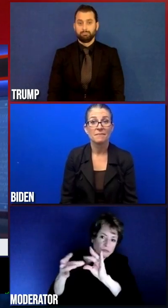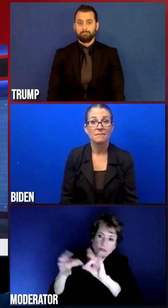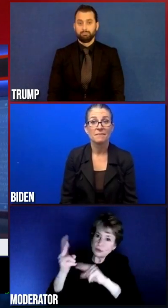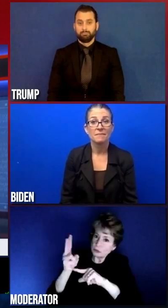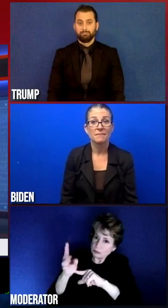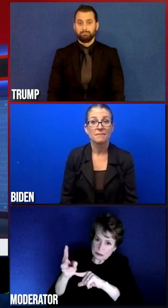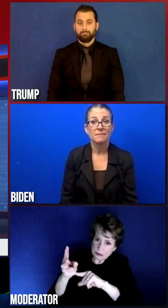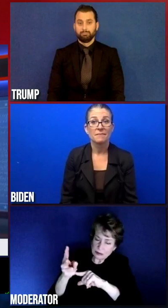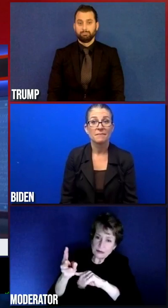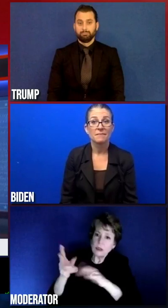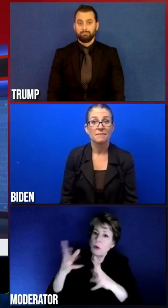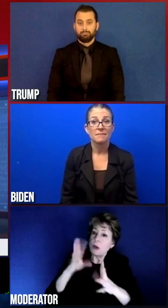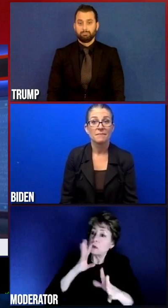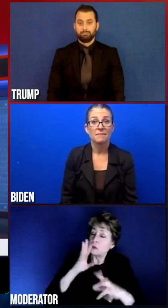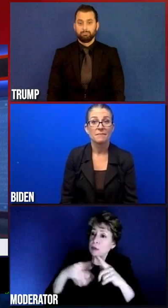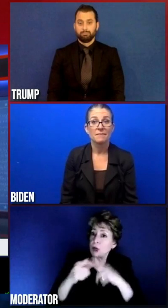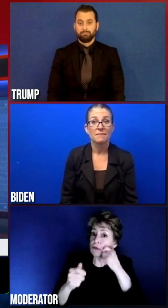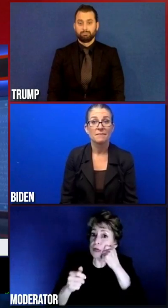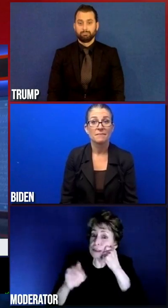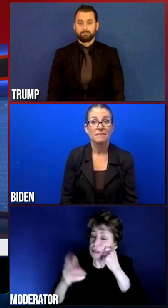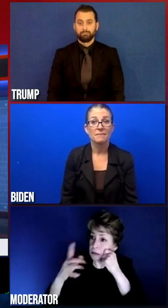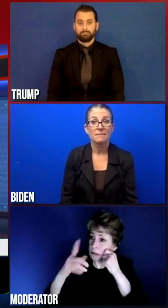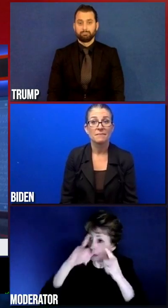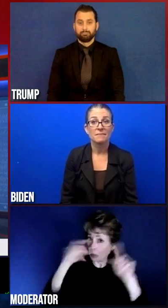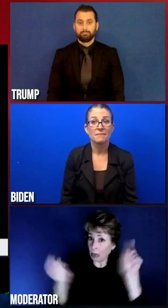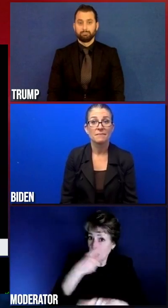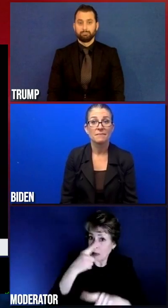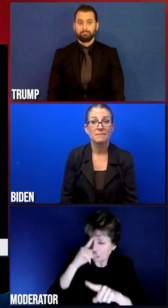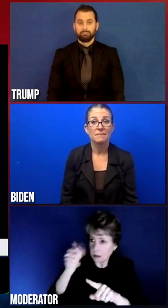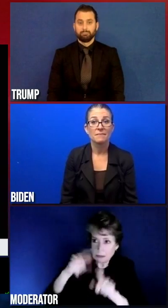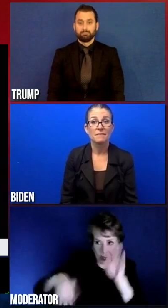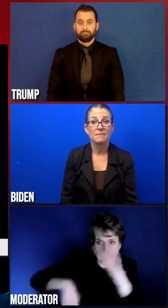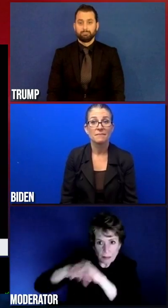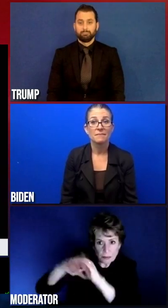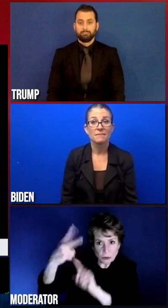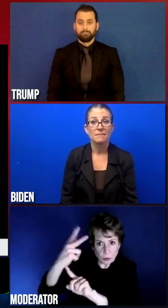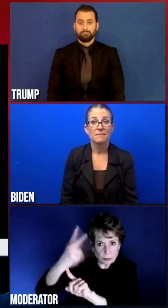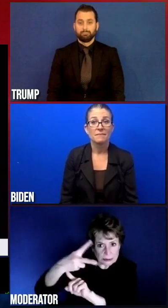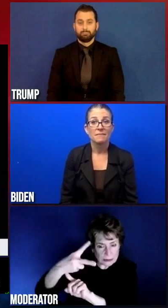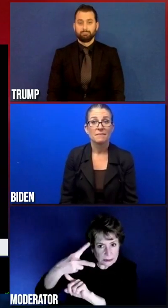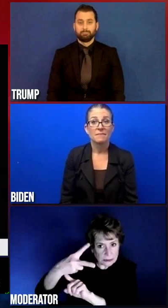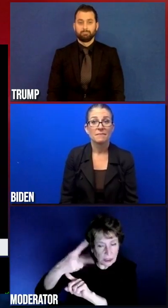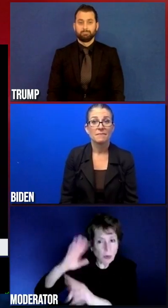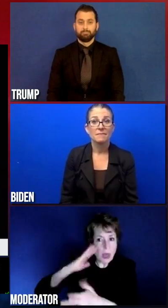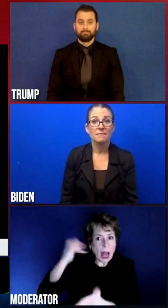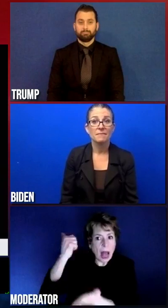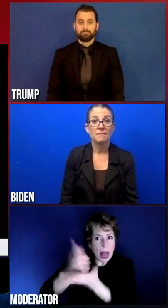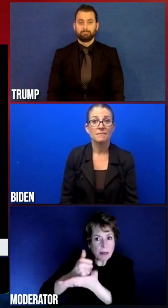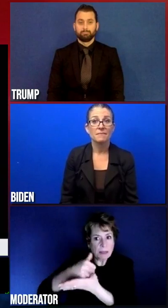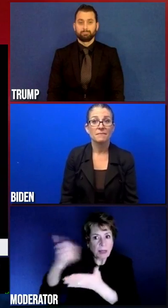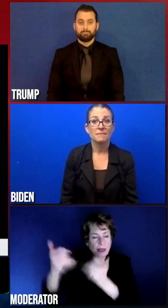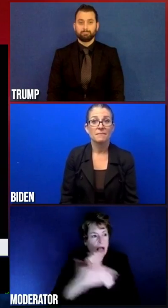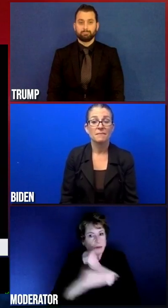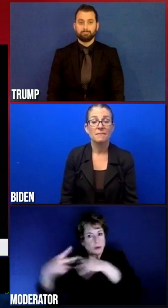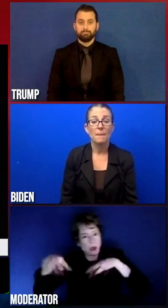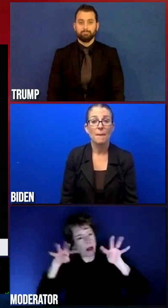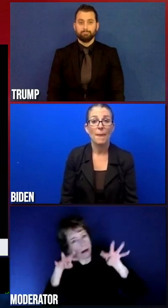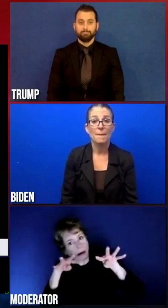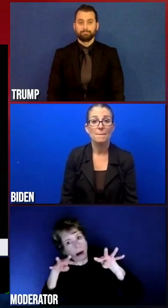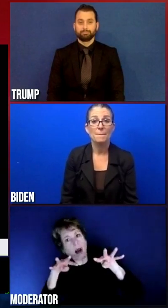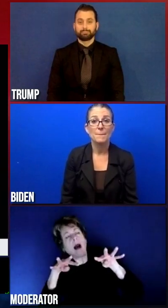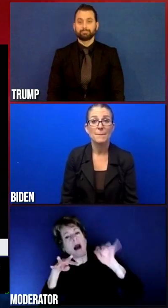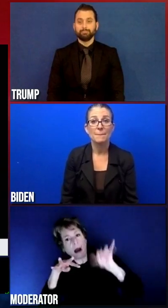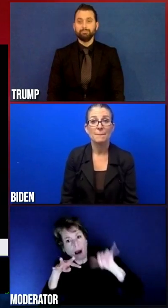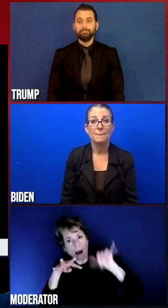But I think that the country would be better served if we allowed both people to speak with fewer interruptions.